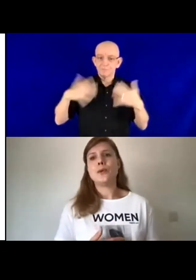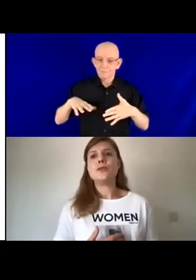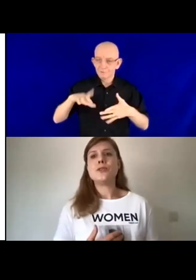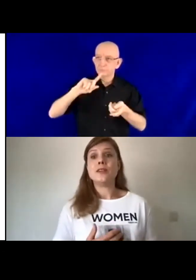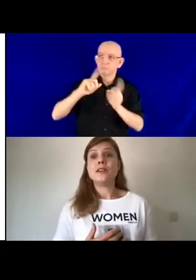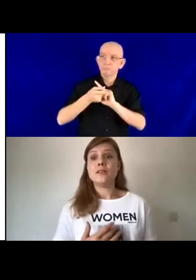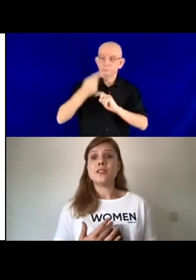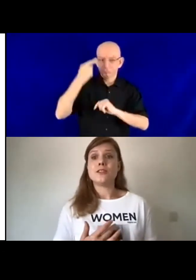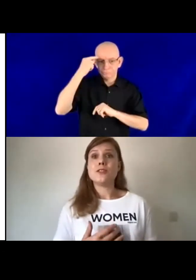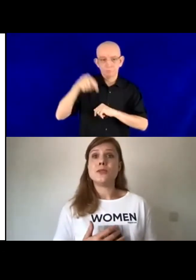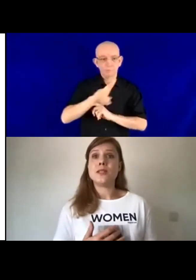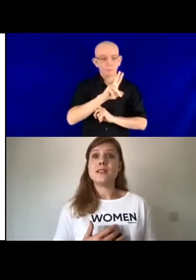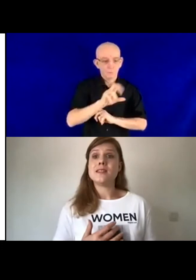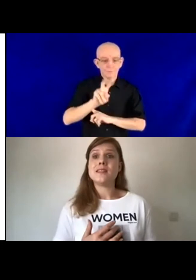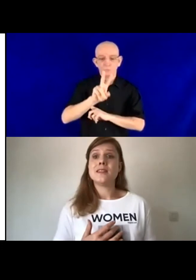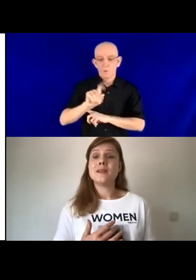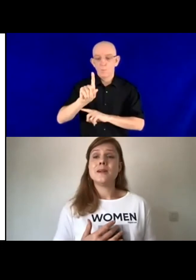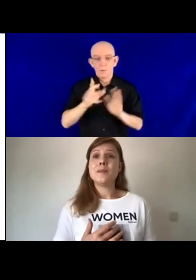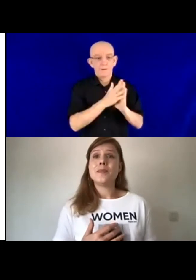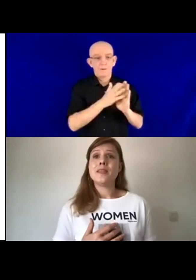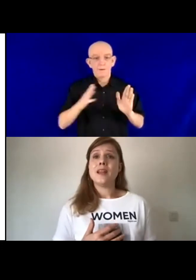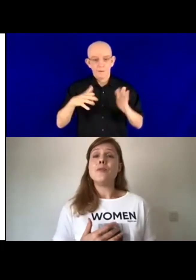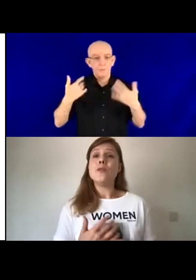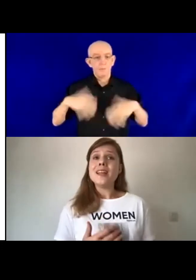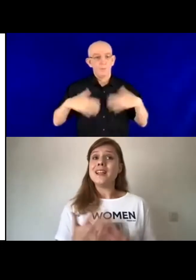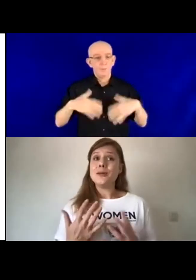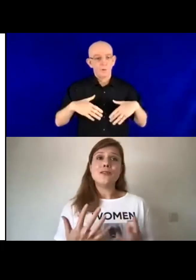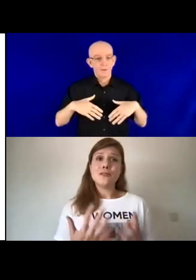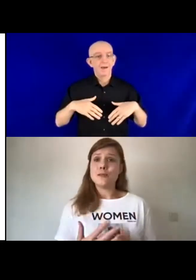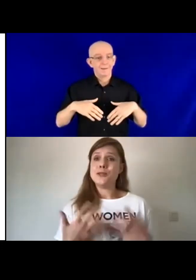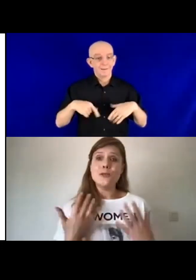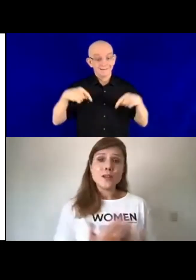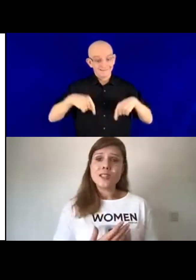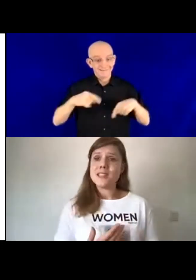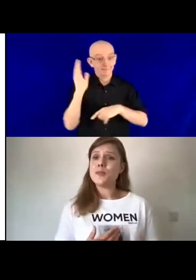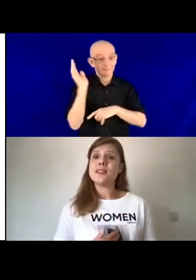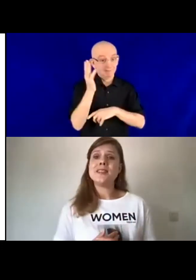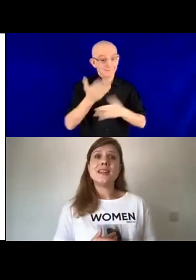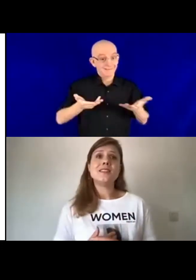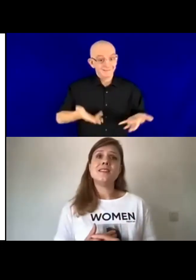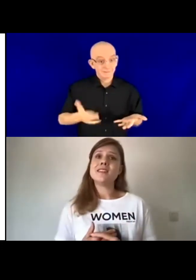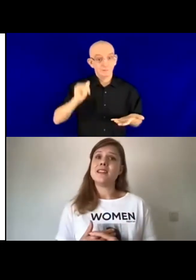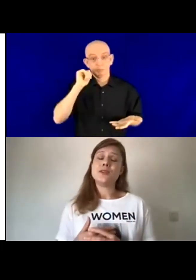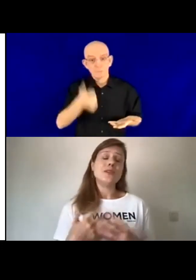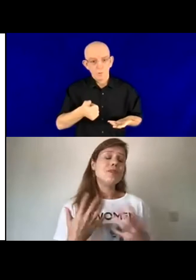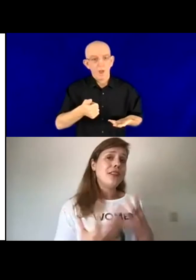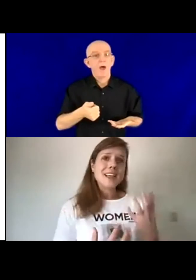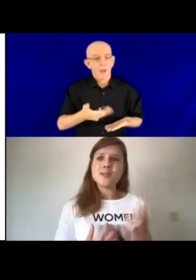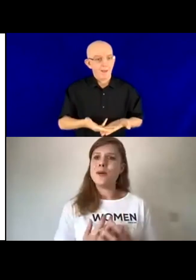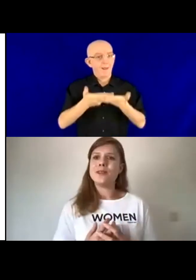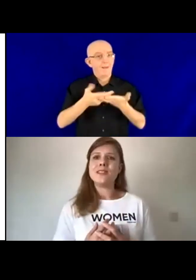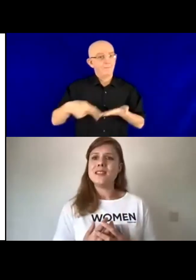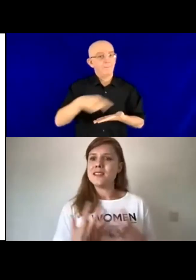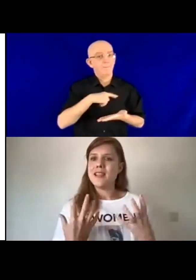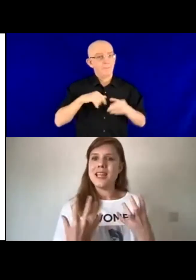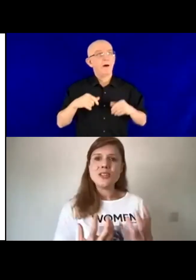will also encourage us to do this. I'm really looking forward to watch these presentations and to reflect